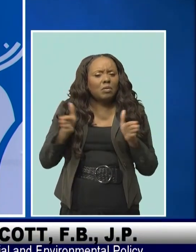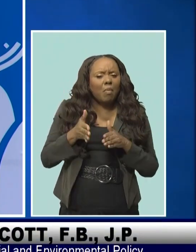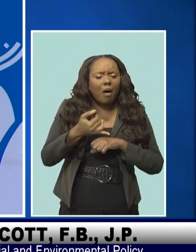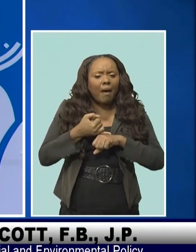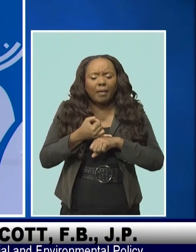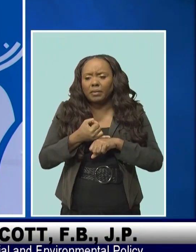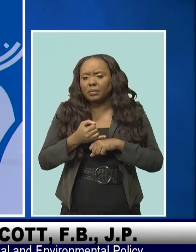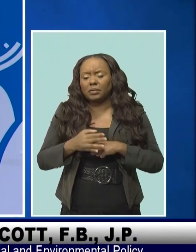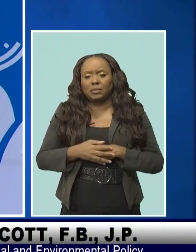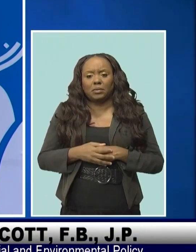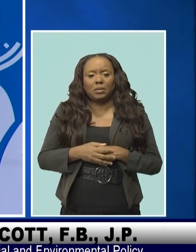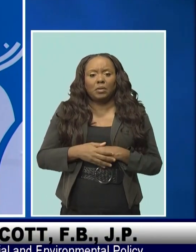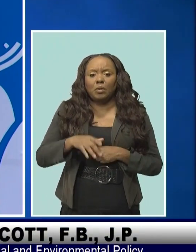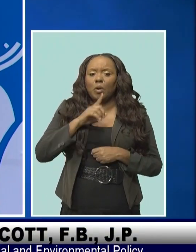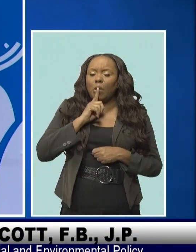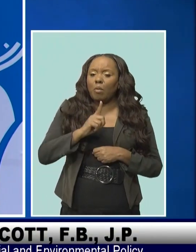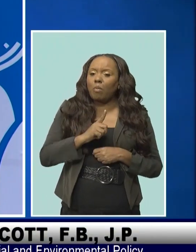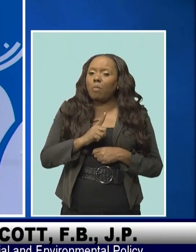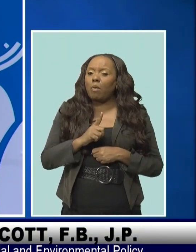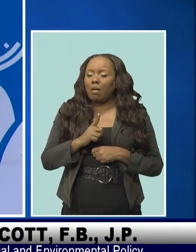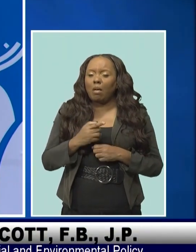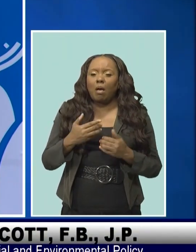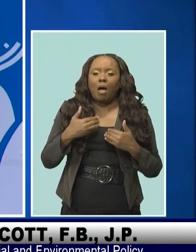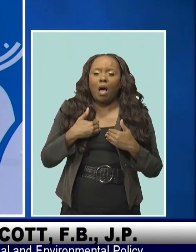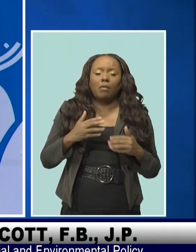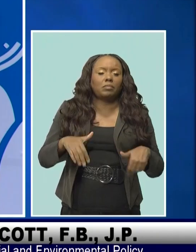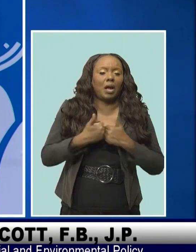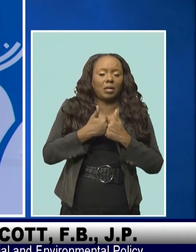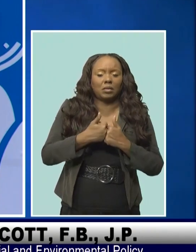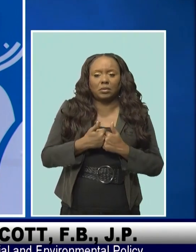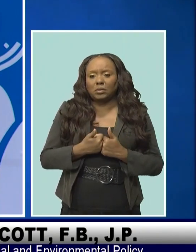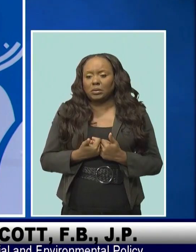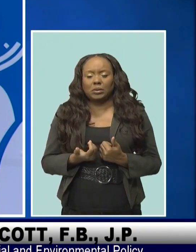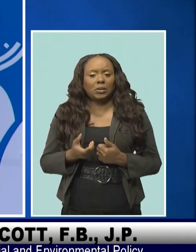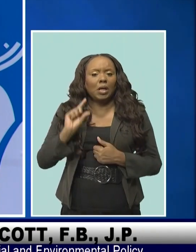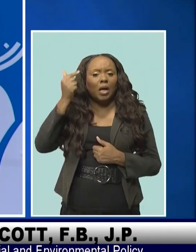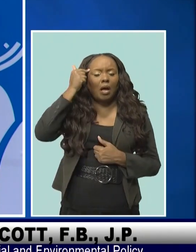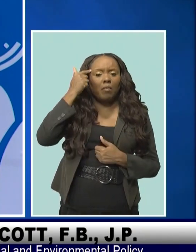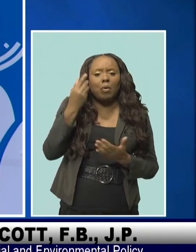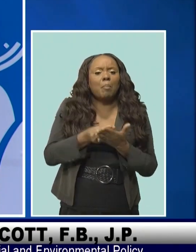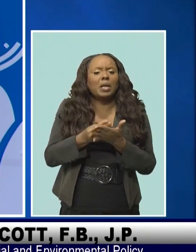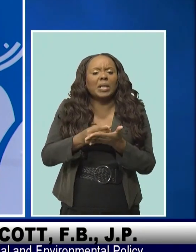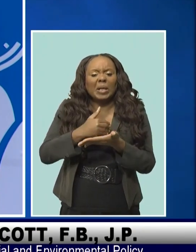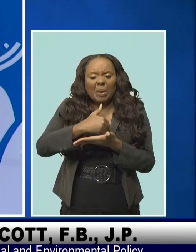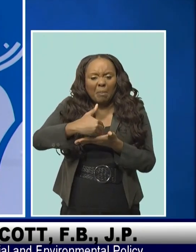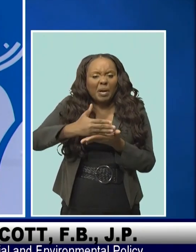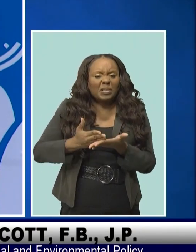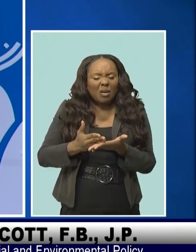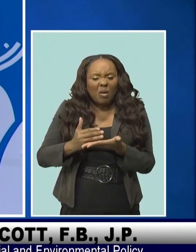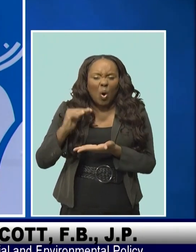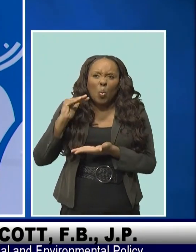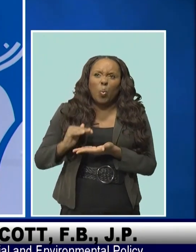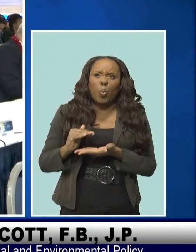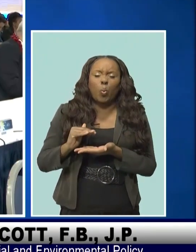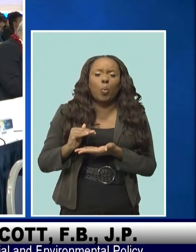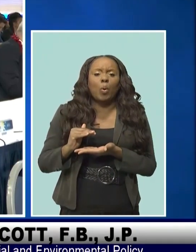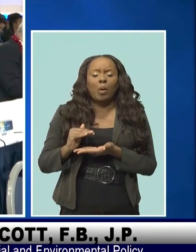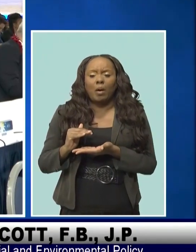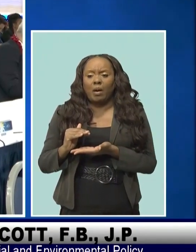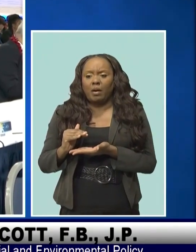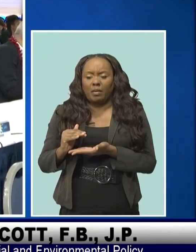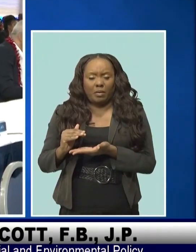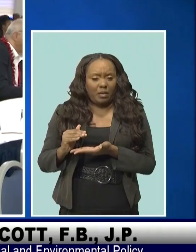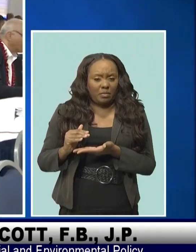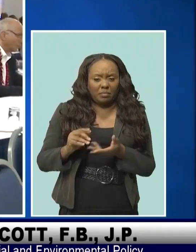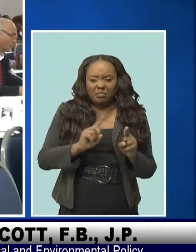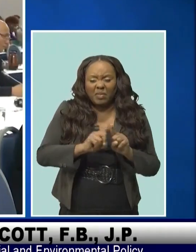in SIDS, where government's resources and budgets may be dwarfed by the size and scale of multinational companies and foreign